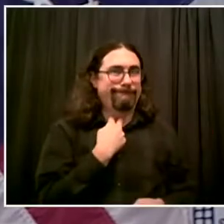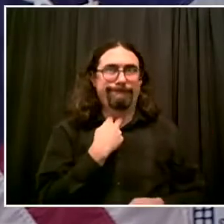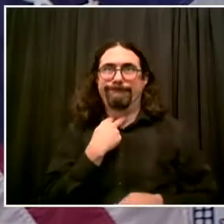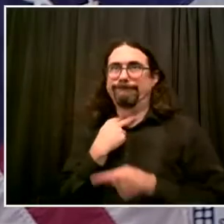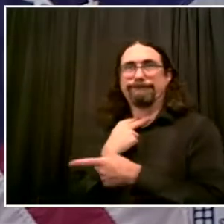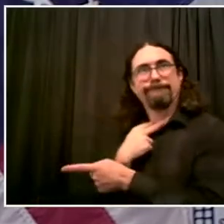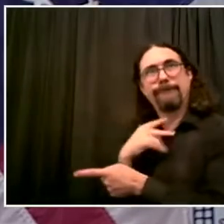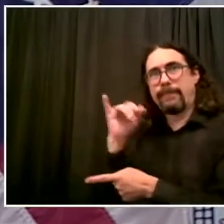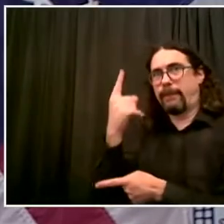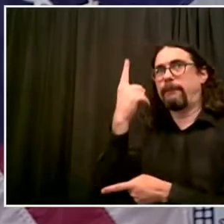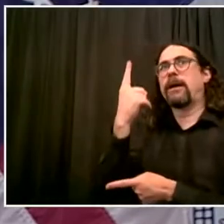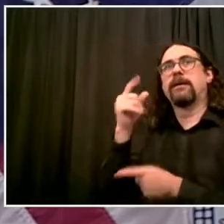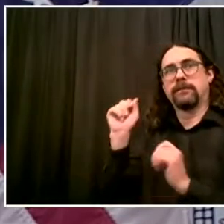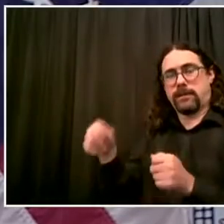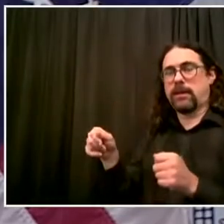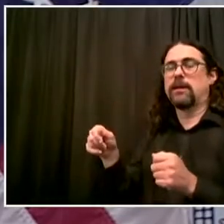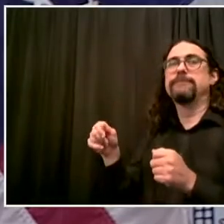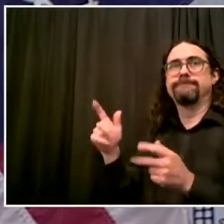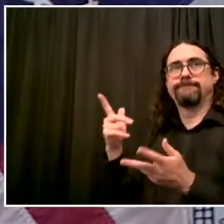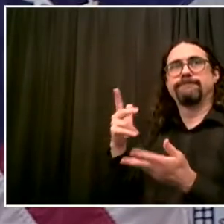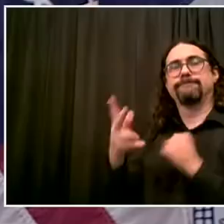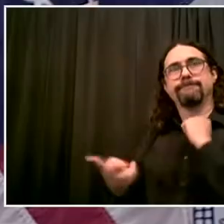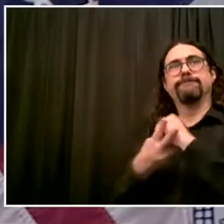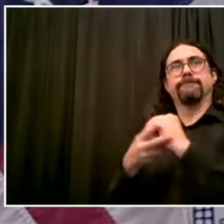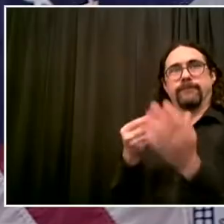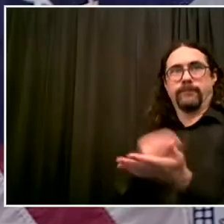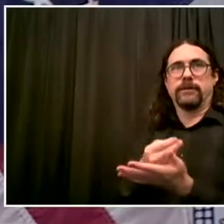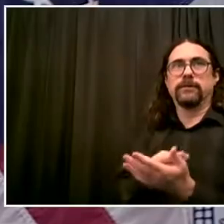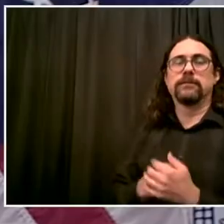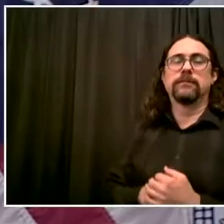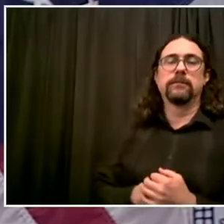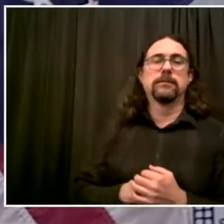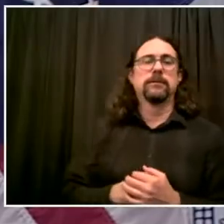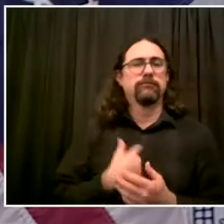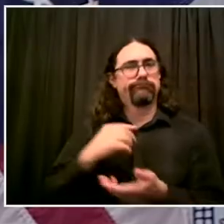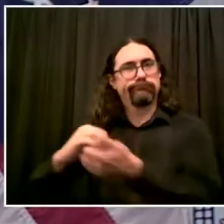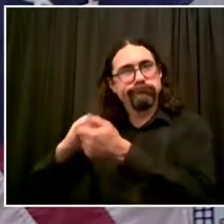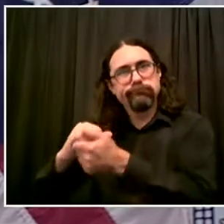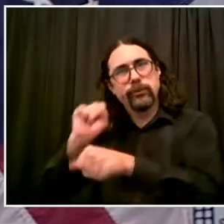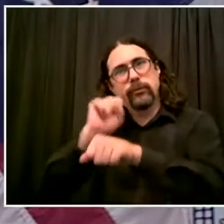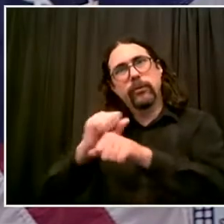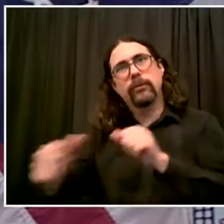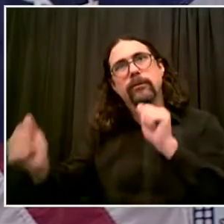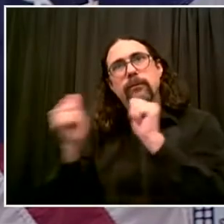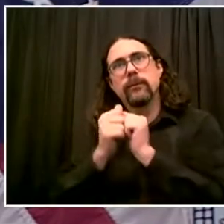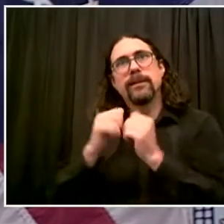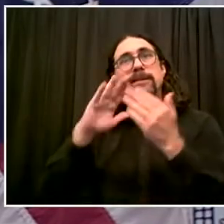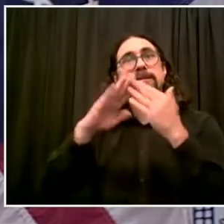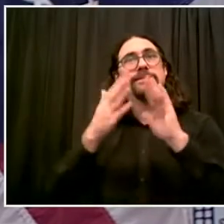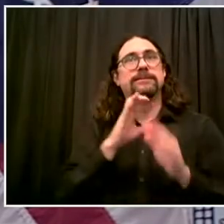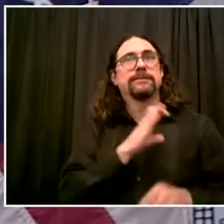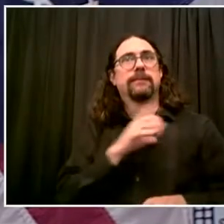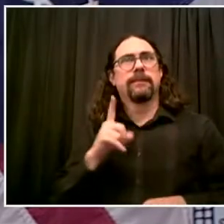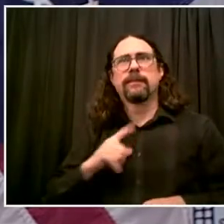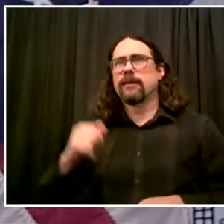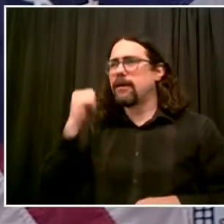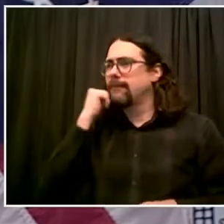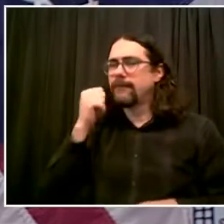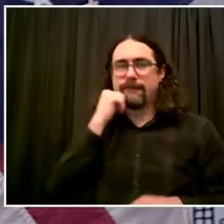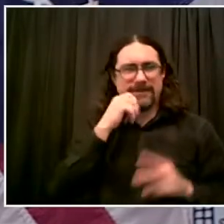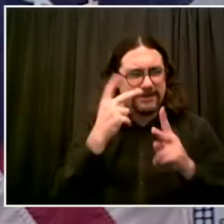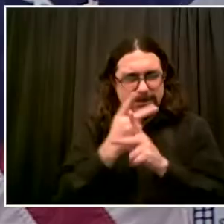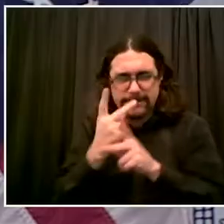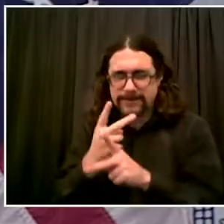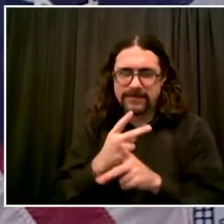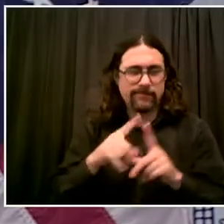from agencies before you get to the $1 billion we need from labor savings. So historically, labor has worked with us, whether it's